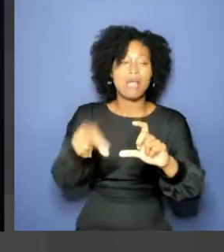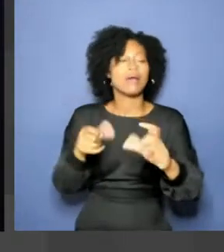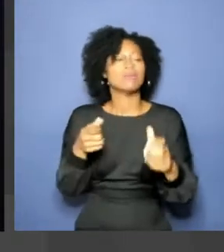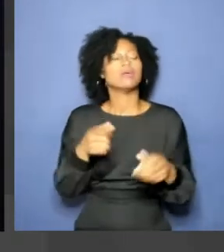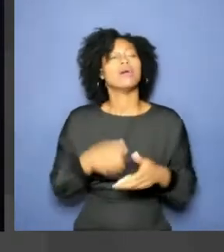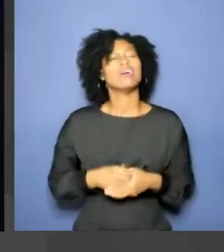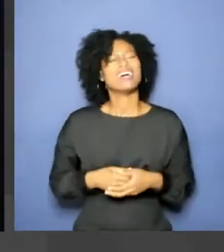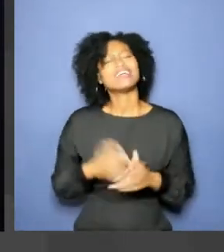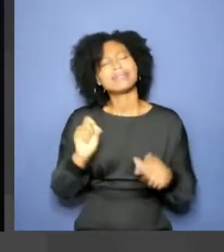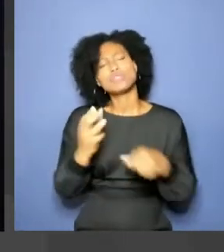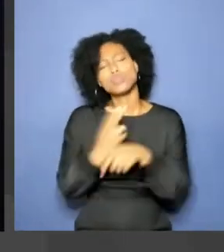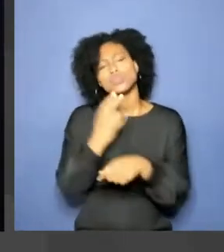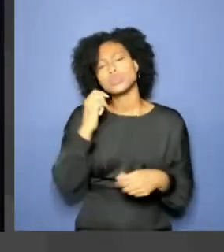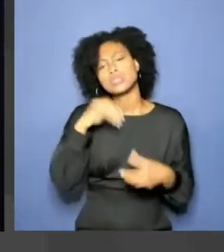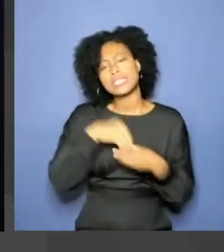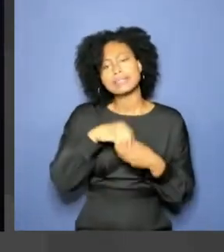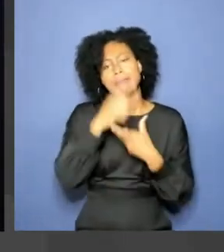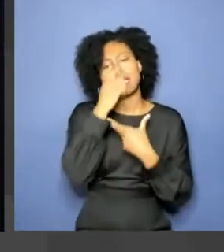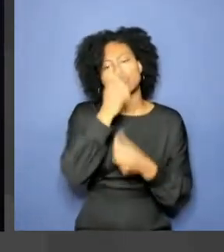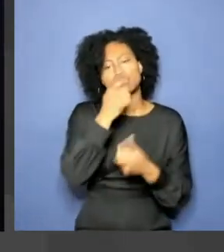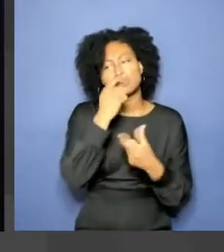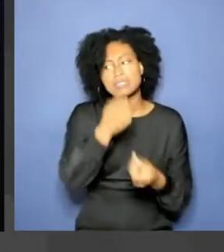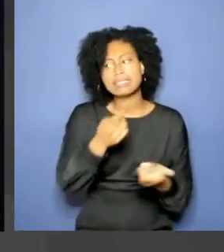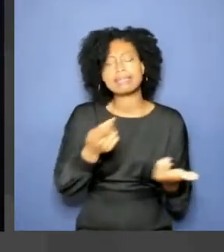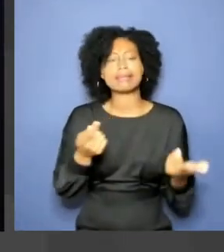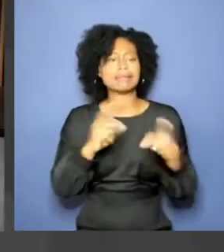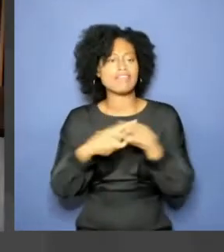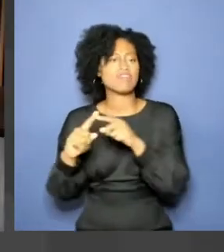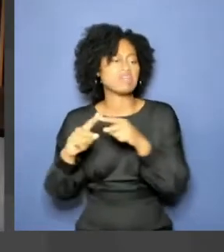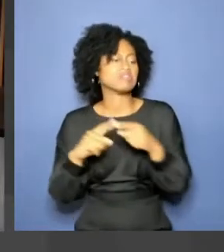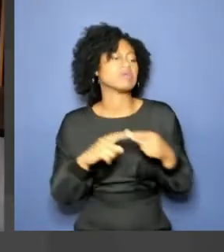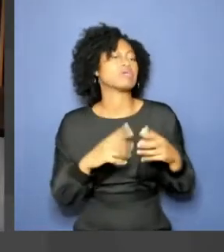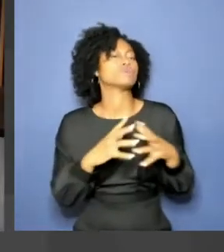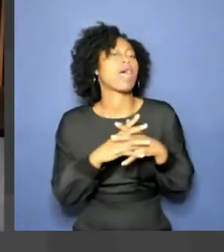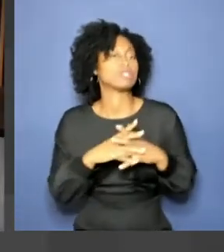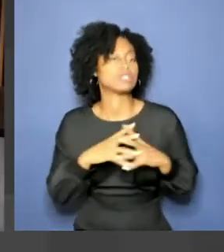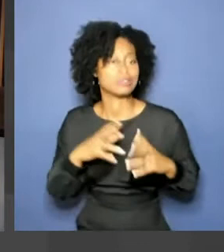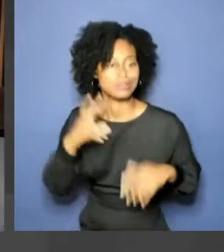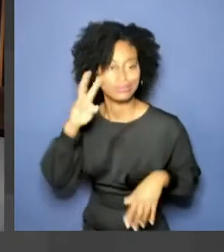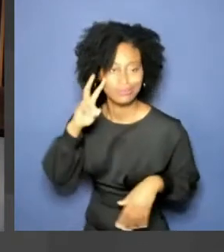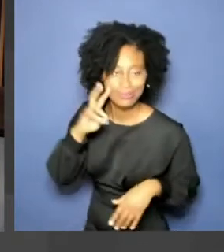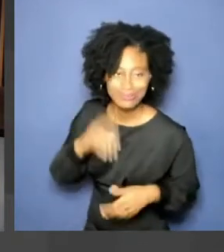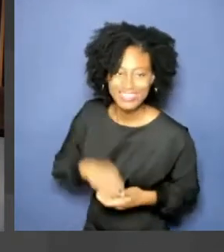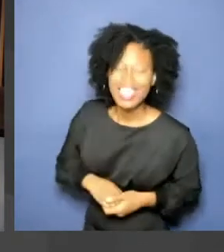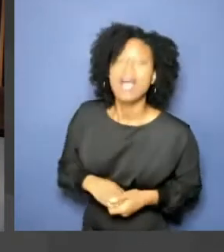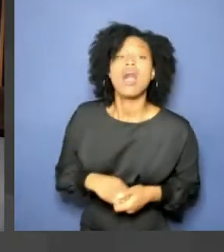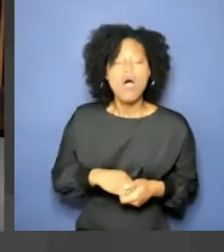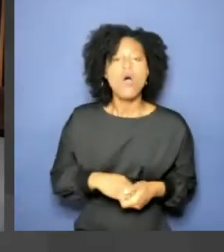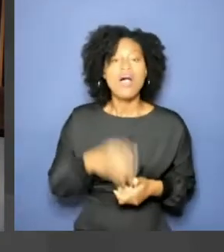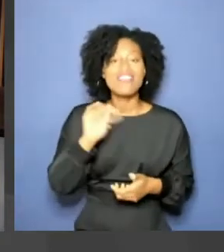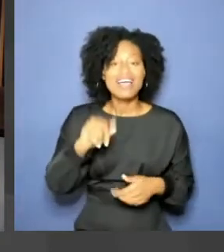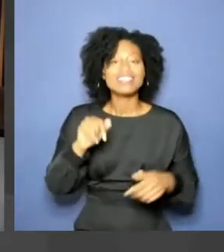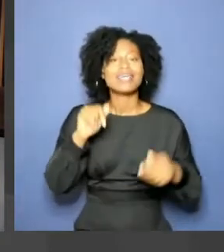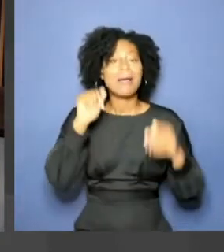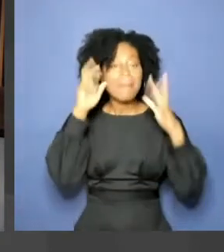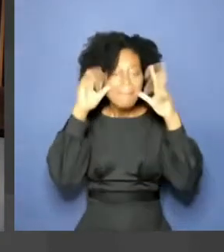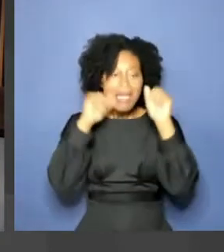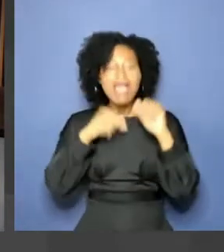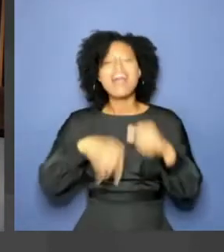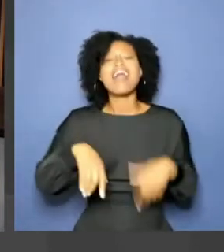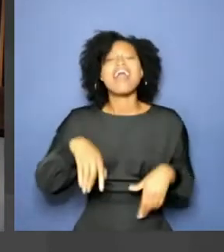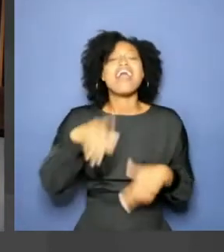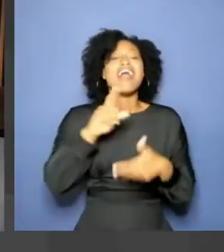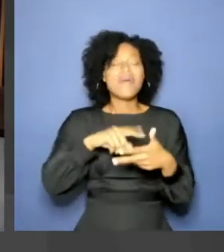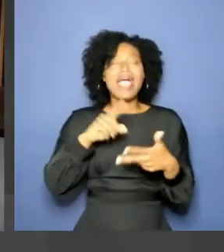some interesting contraptions, we believe. That's amazing. So Copper Golem, Allay, Glare, all sound